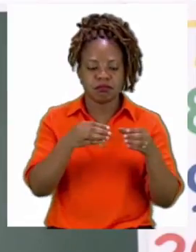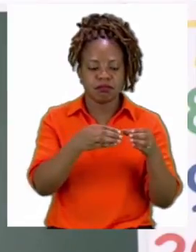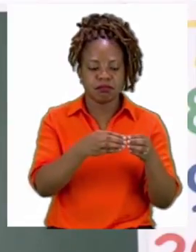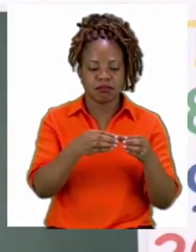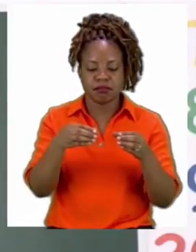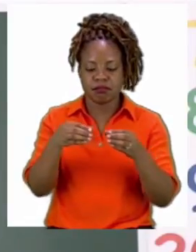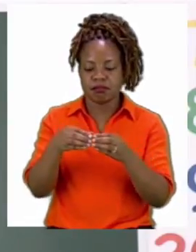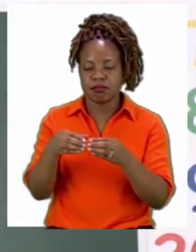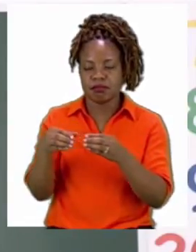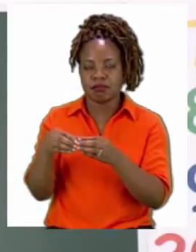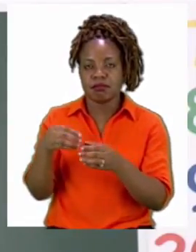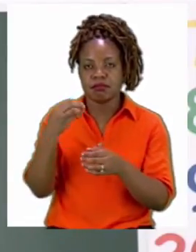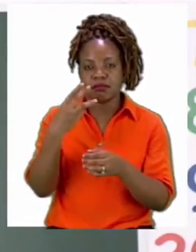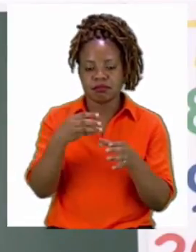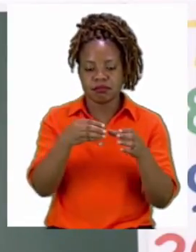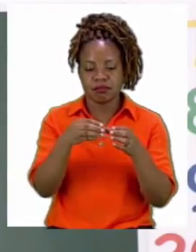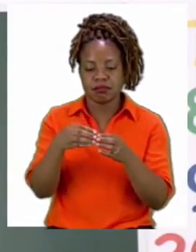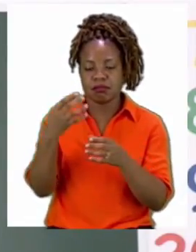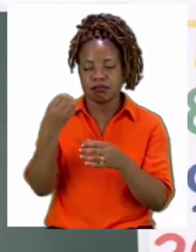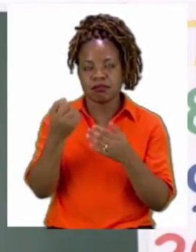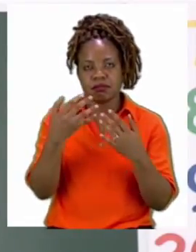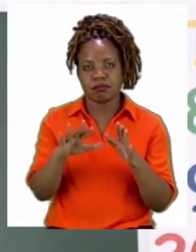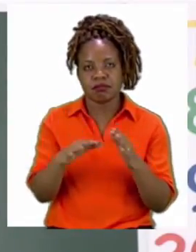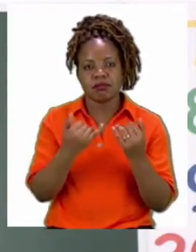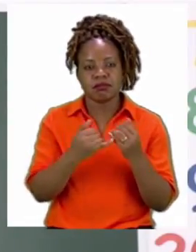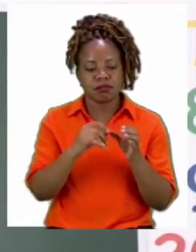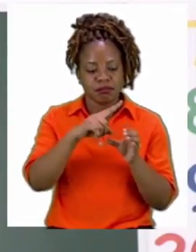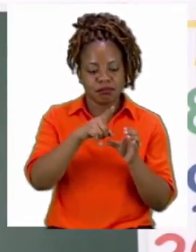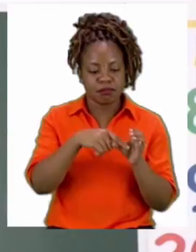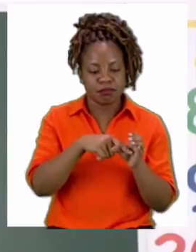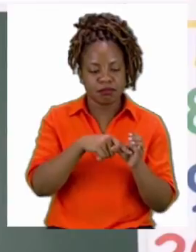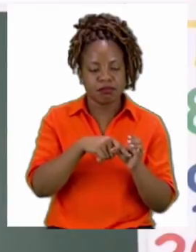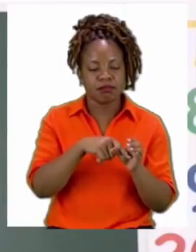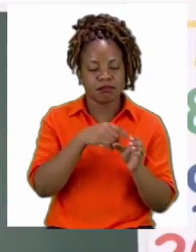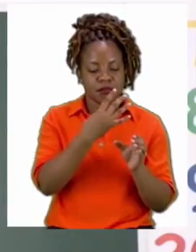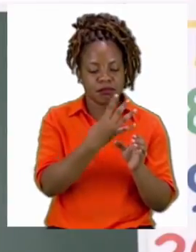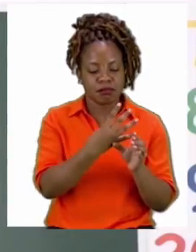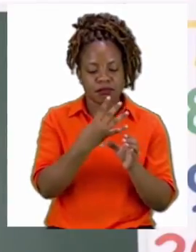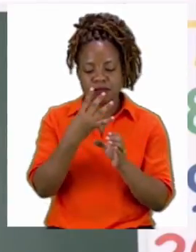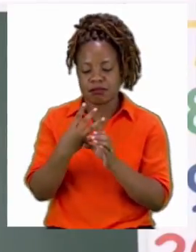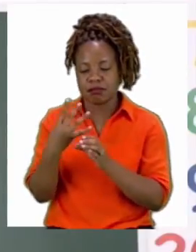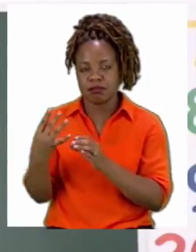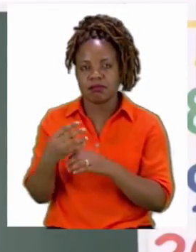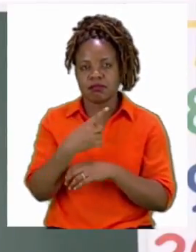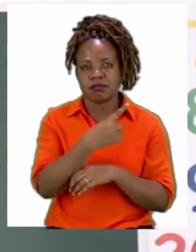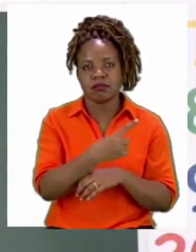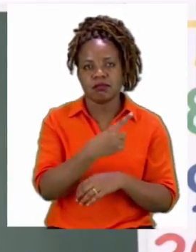this time we are putting 4 things in each of the sets. 1,